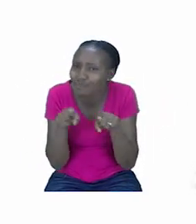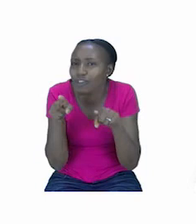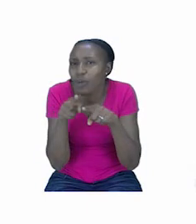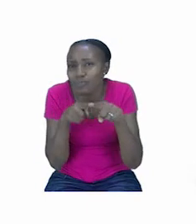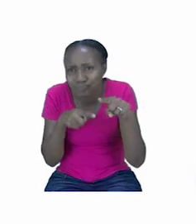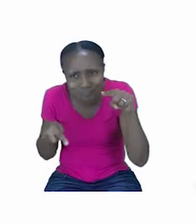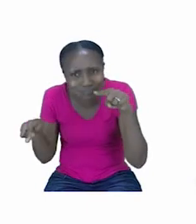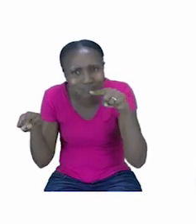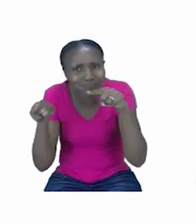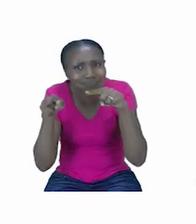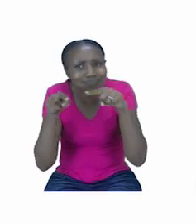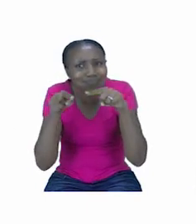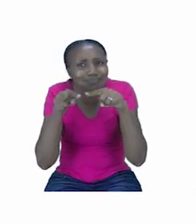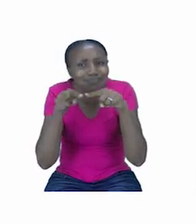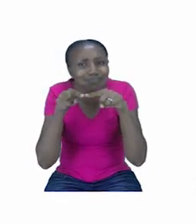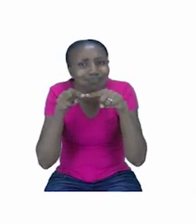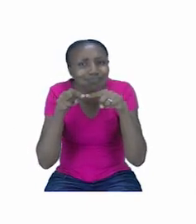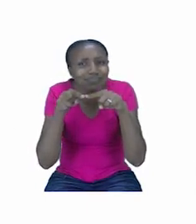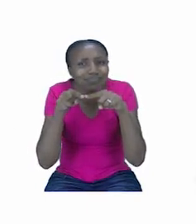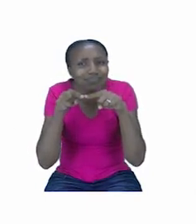a circle.